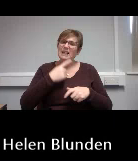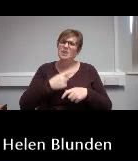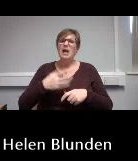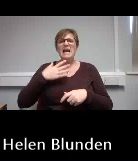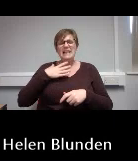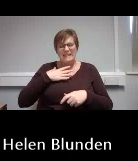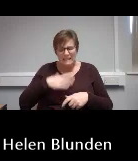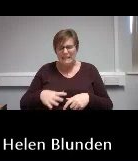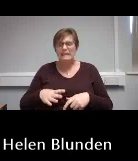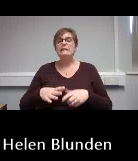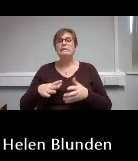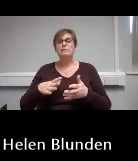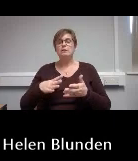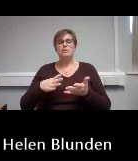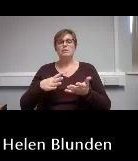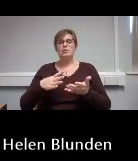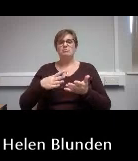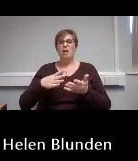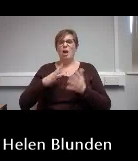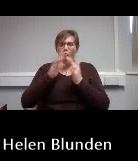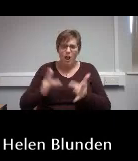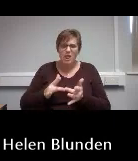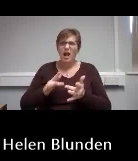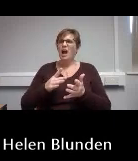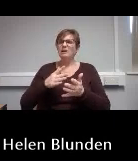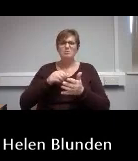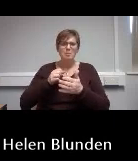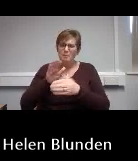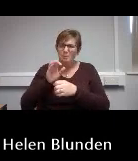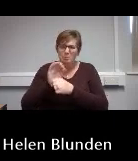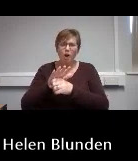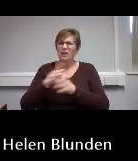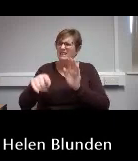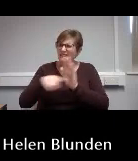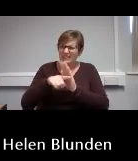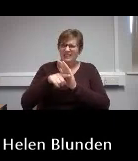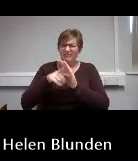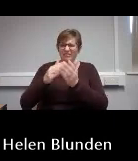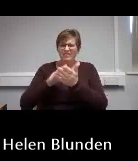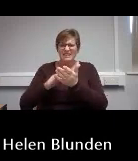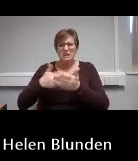of social media or wanting to block online negative content.